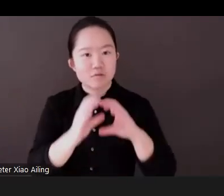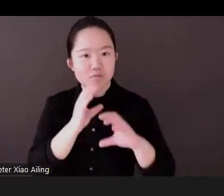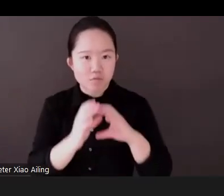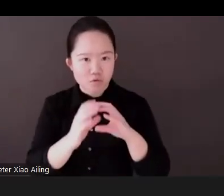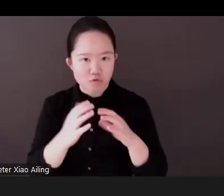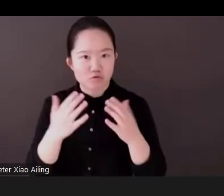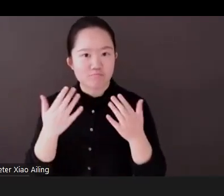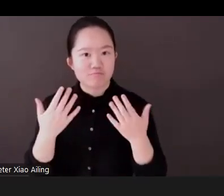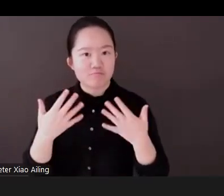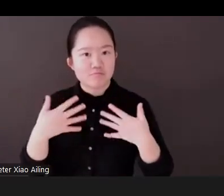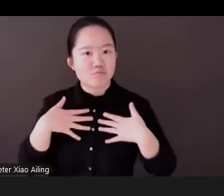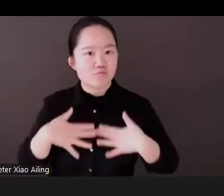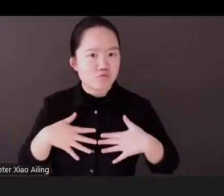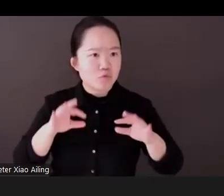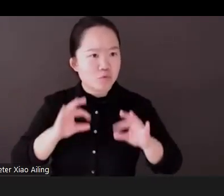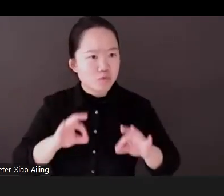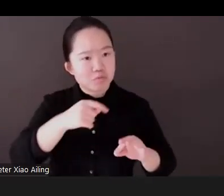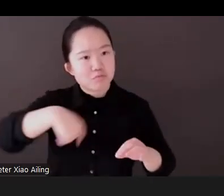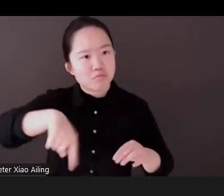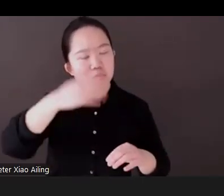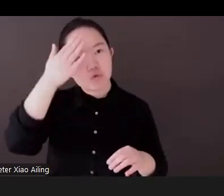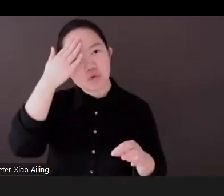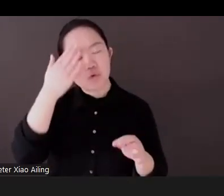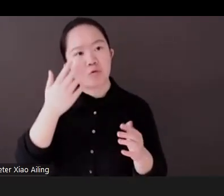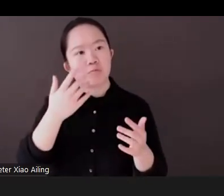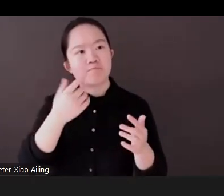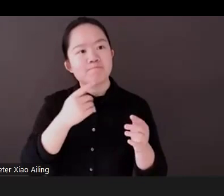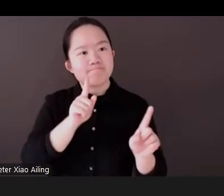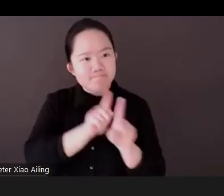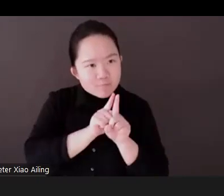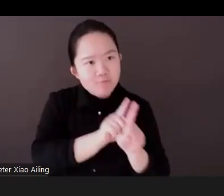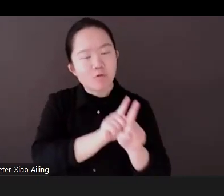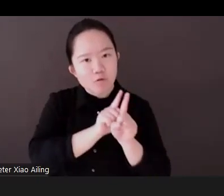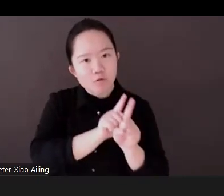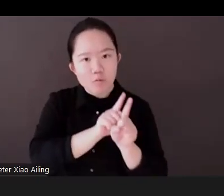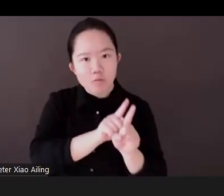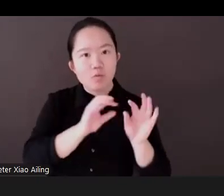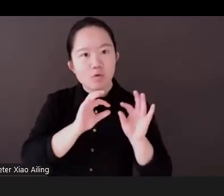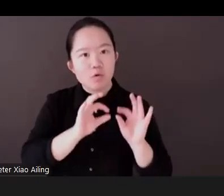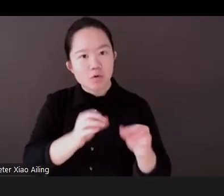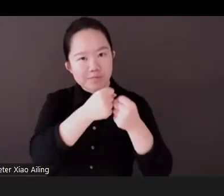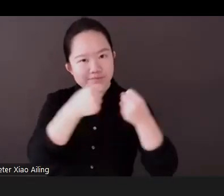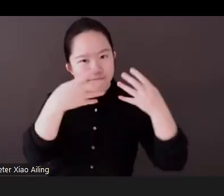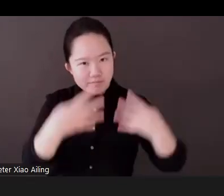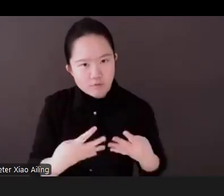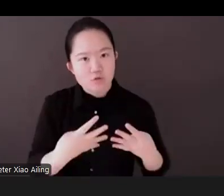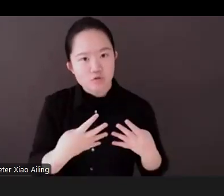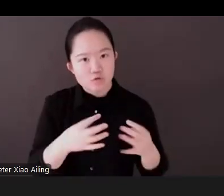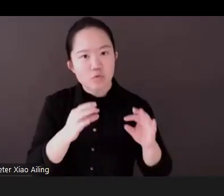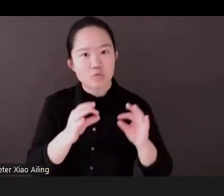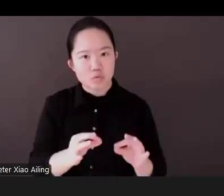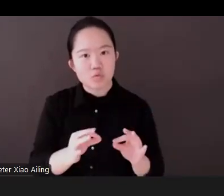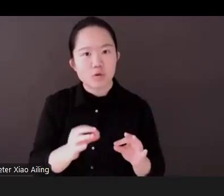And in that case, this information goes to all European market surveillance authorities, and